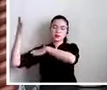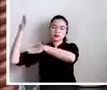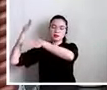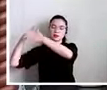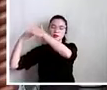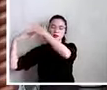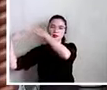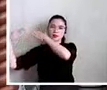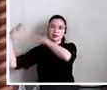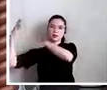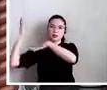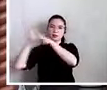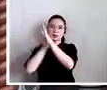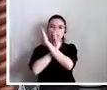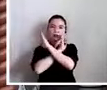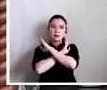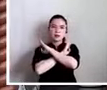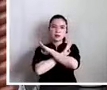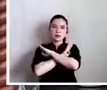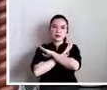sana ang tao